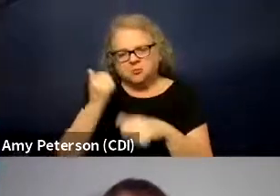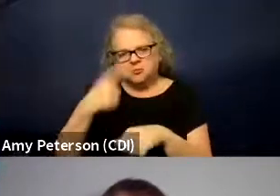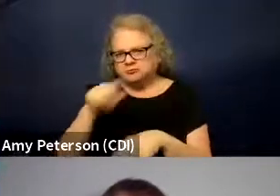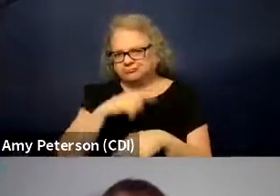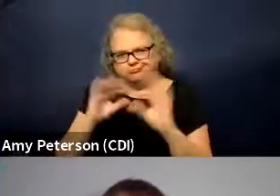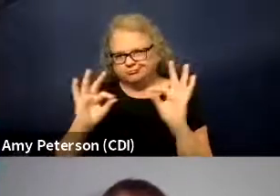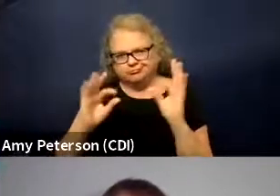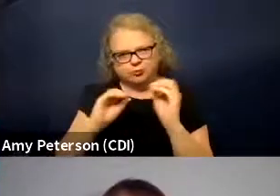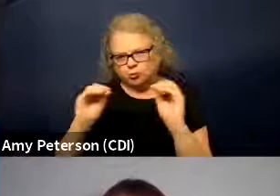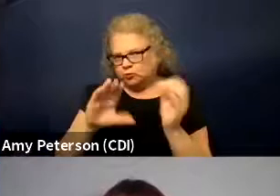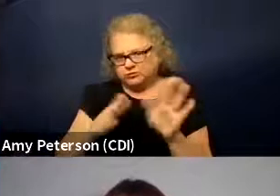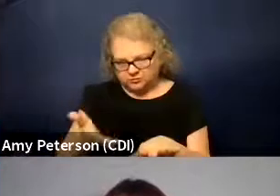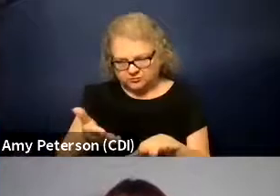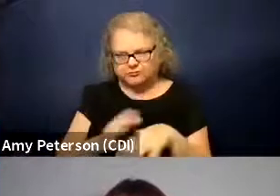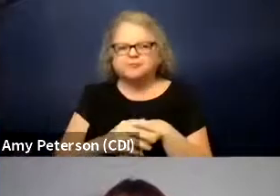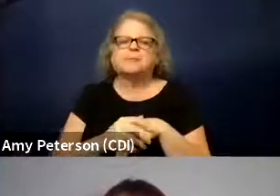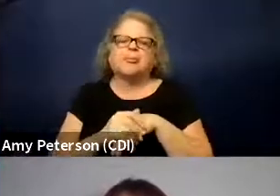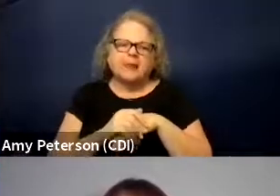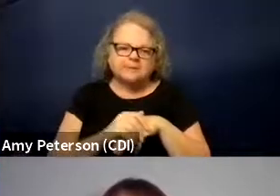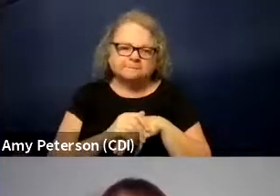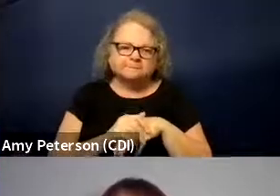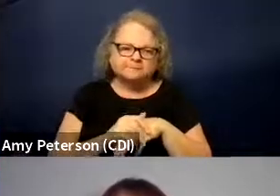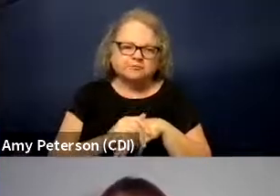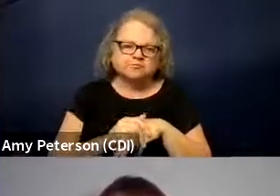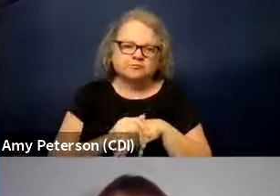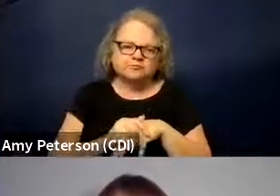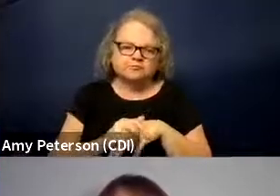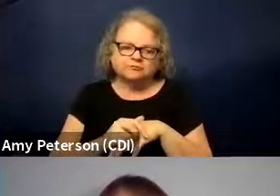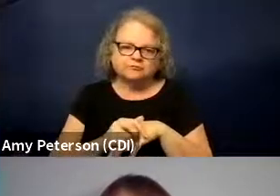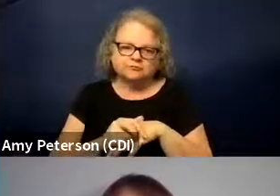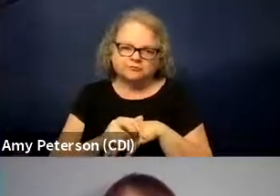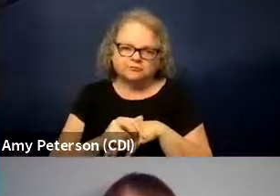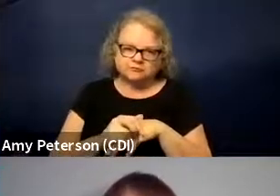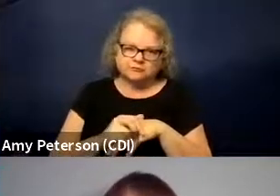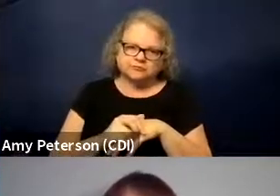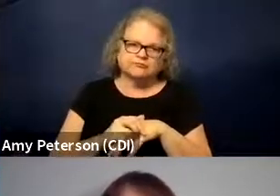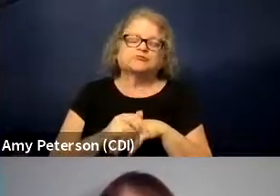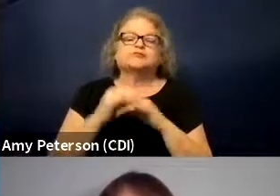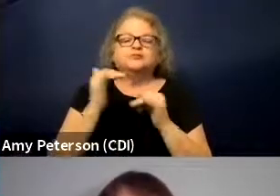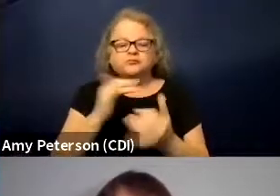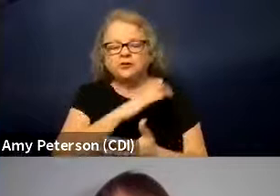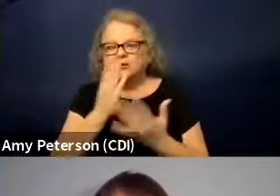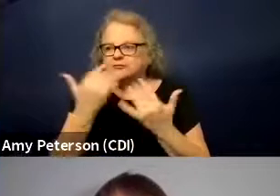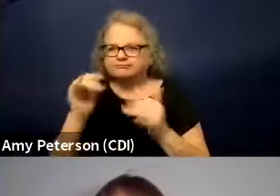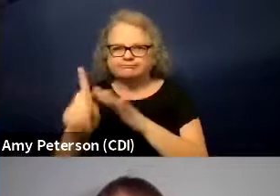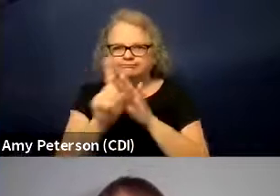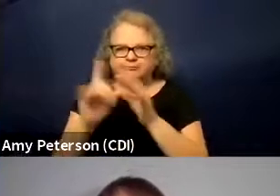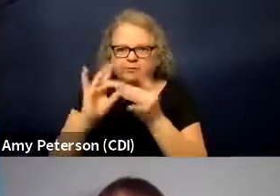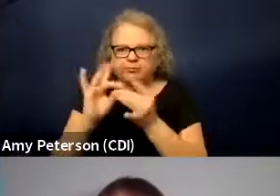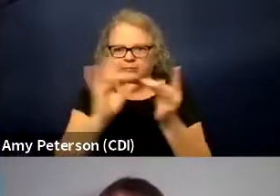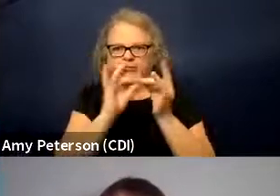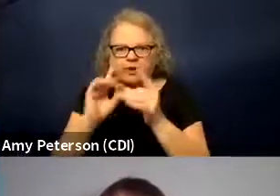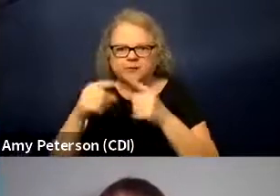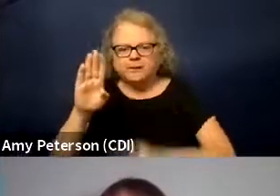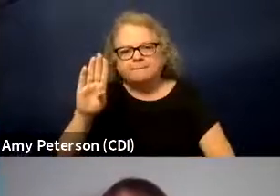Let's talk a little about boosters. There are 2 types of 3rd doses of vaccine.